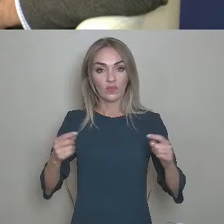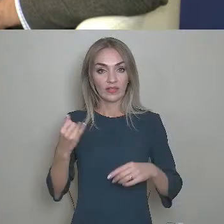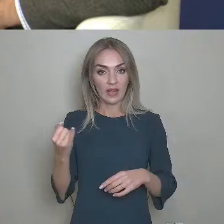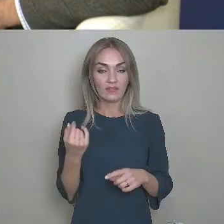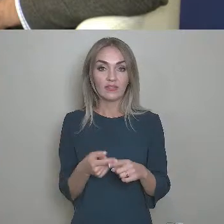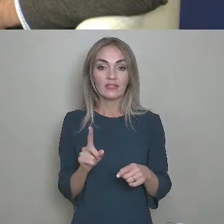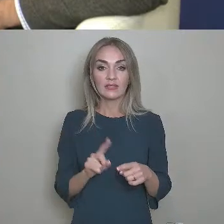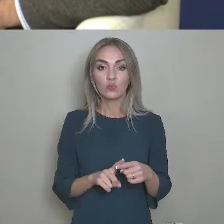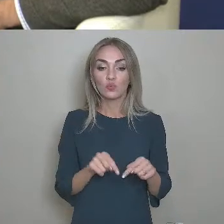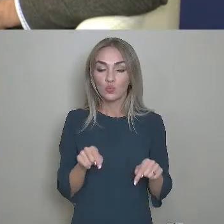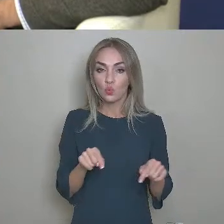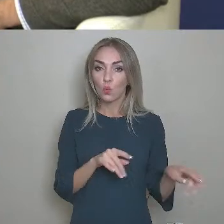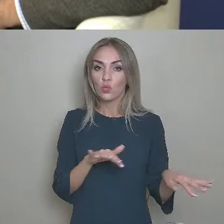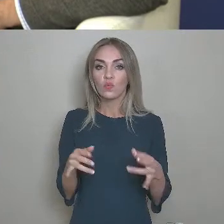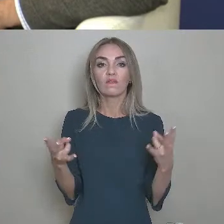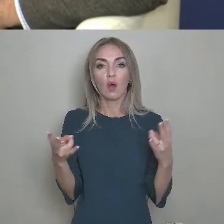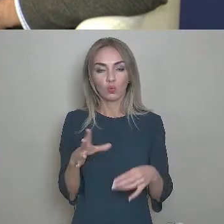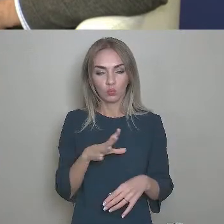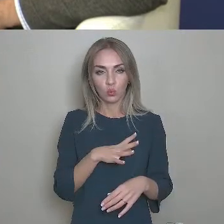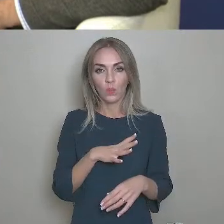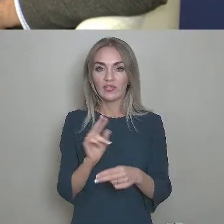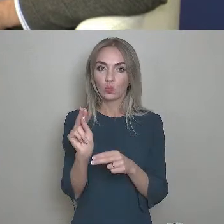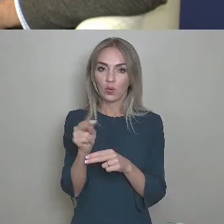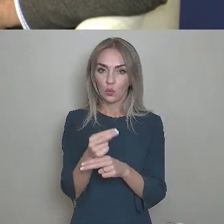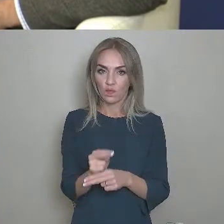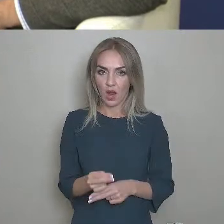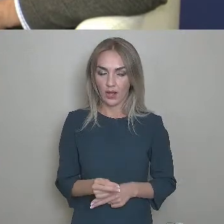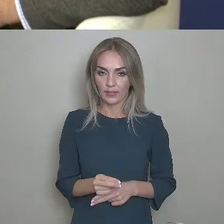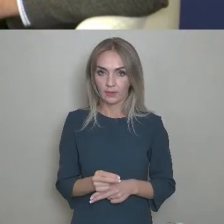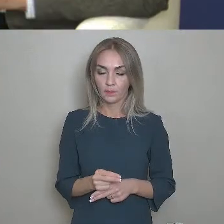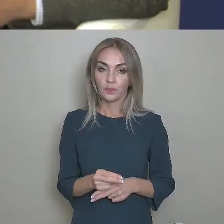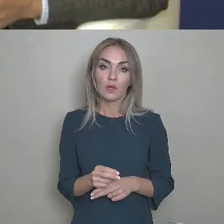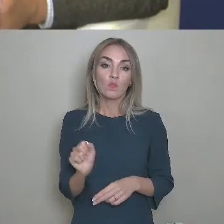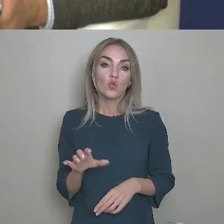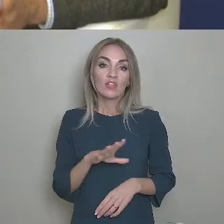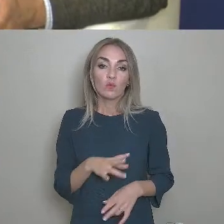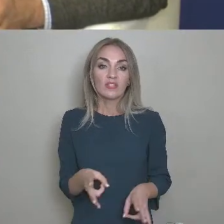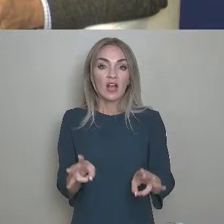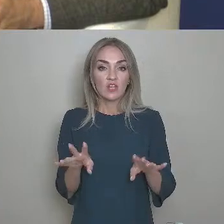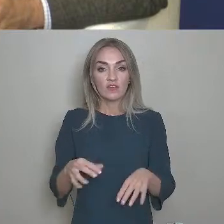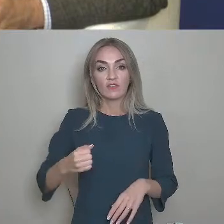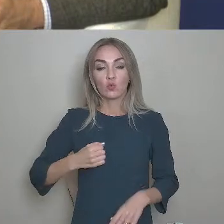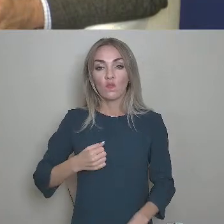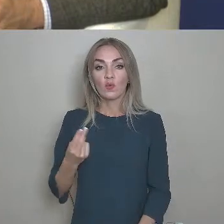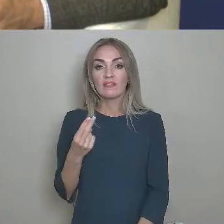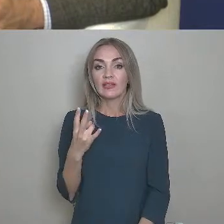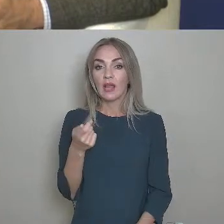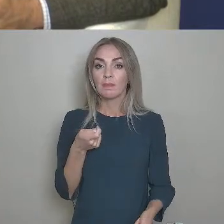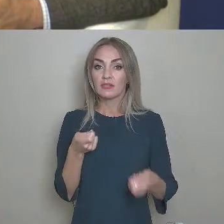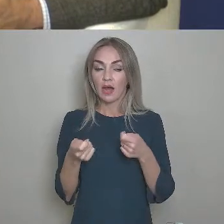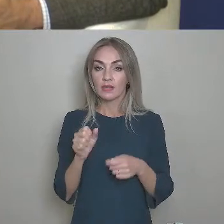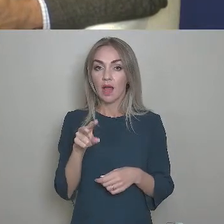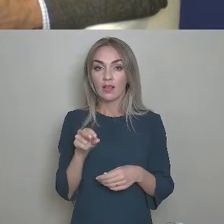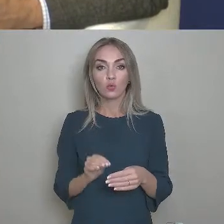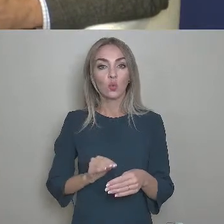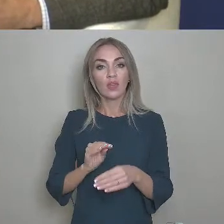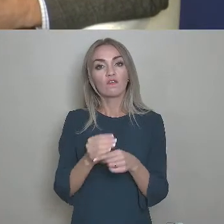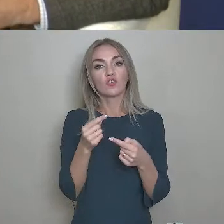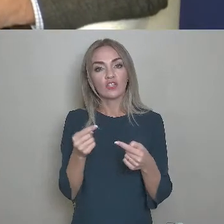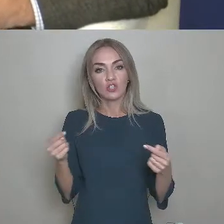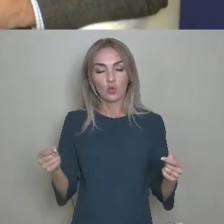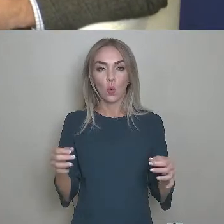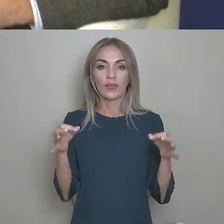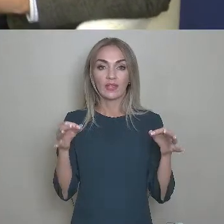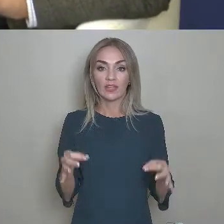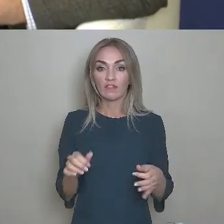believe that this is a conflict of interest, and this procedure should be adjusted. Maybe the military-civil administrations